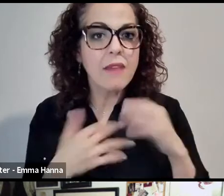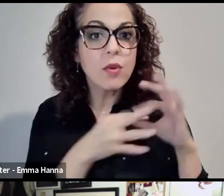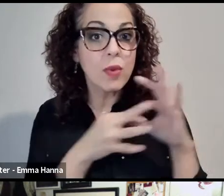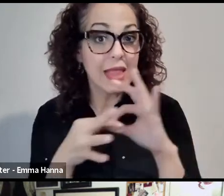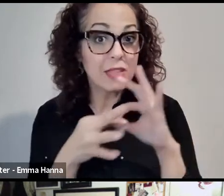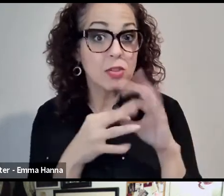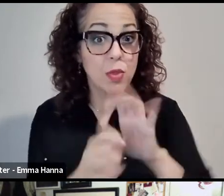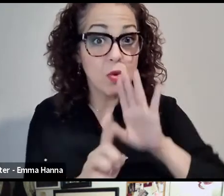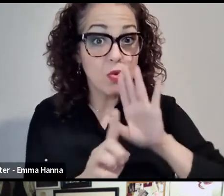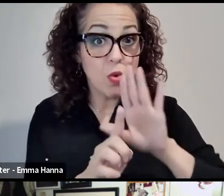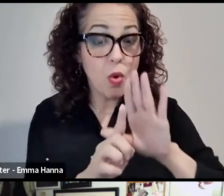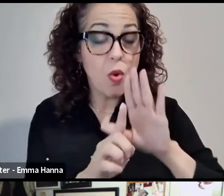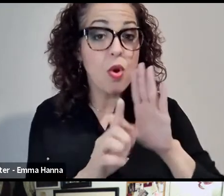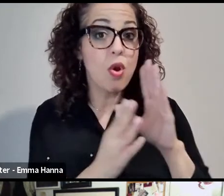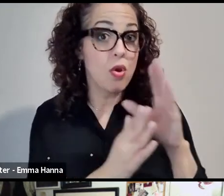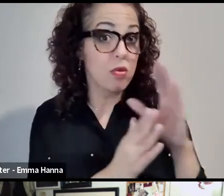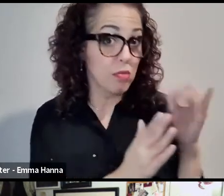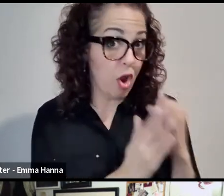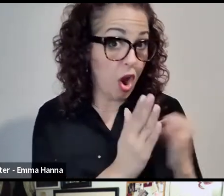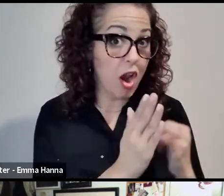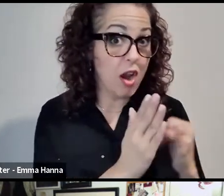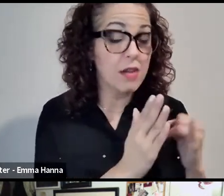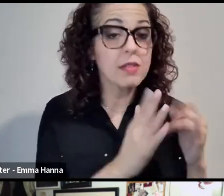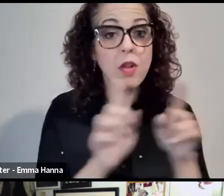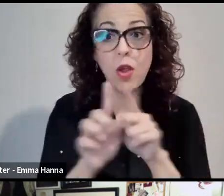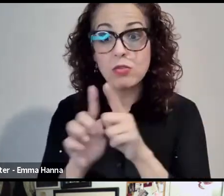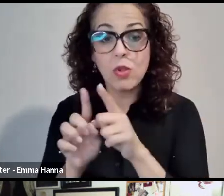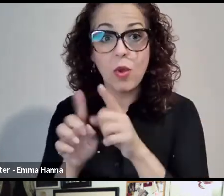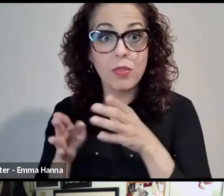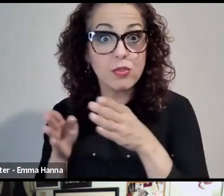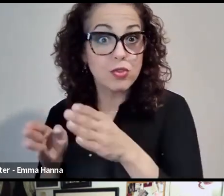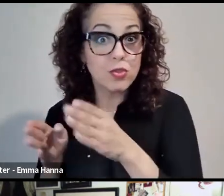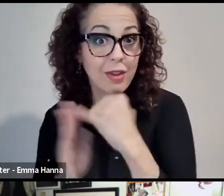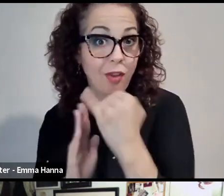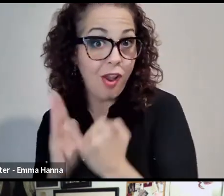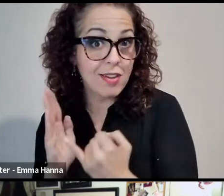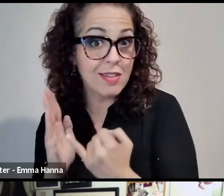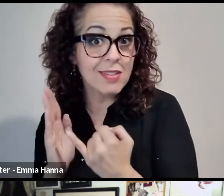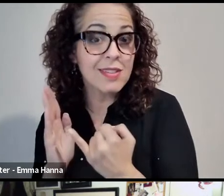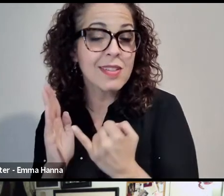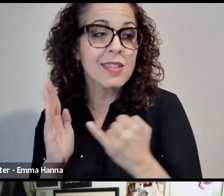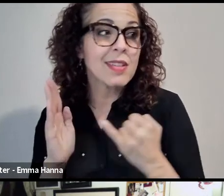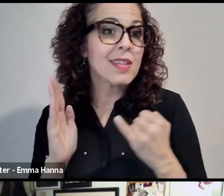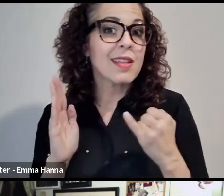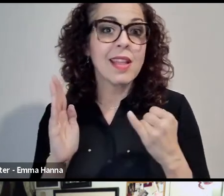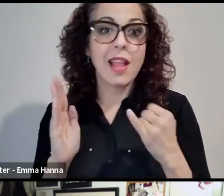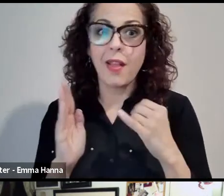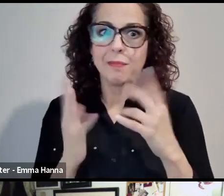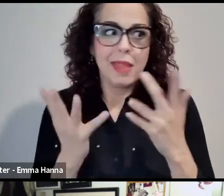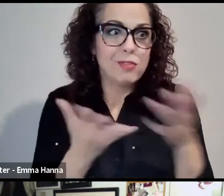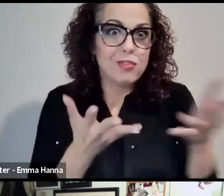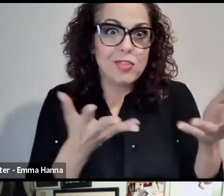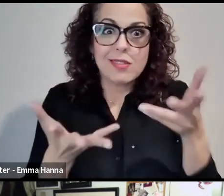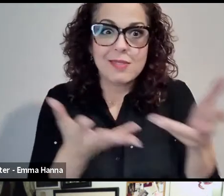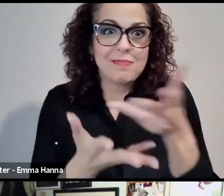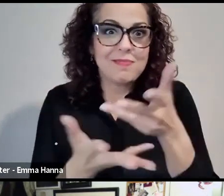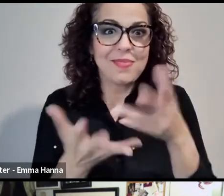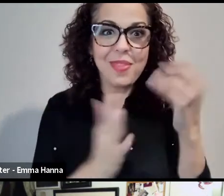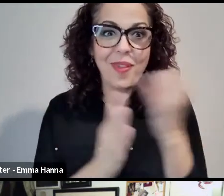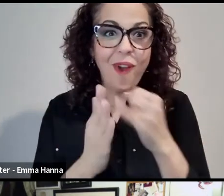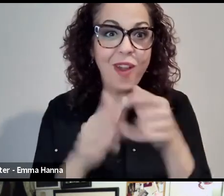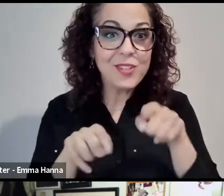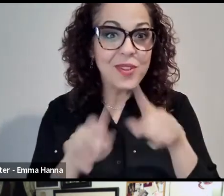art and street art, and the kind of art that just has, even in this period